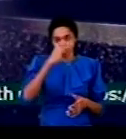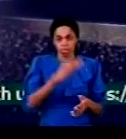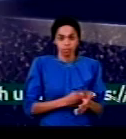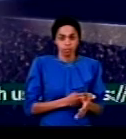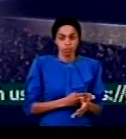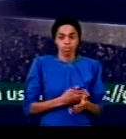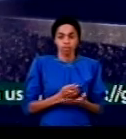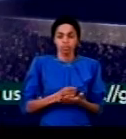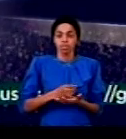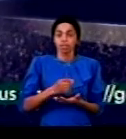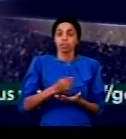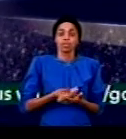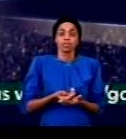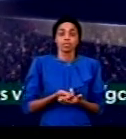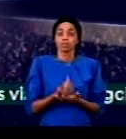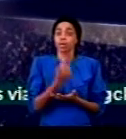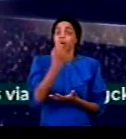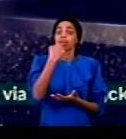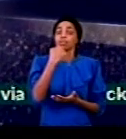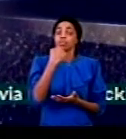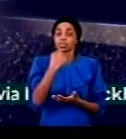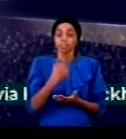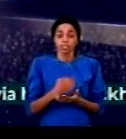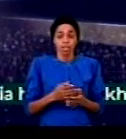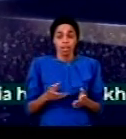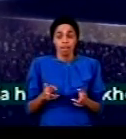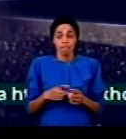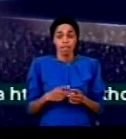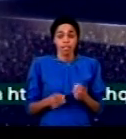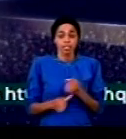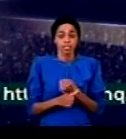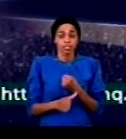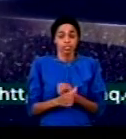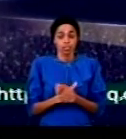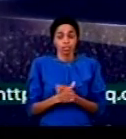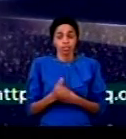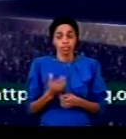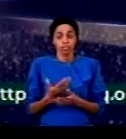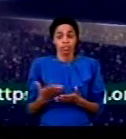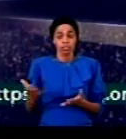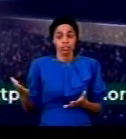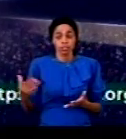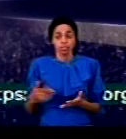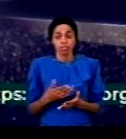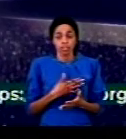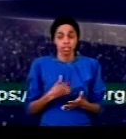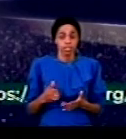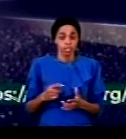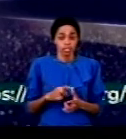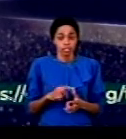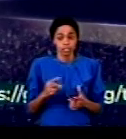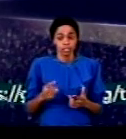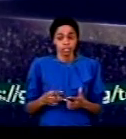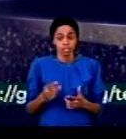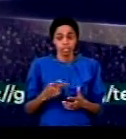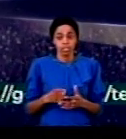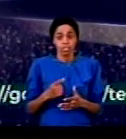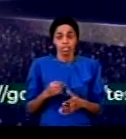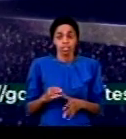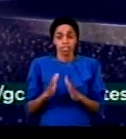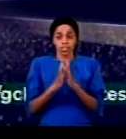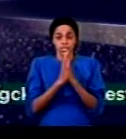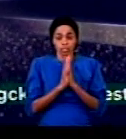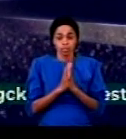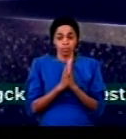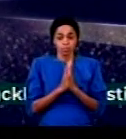they called upon God. The God of GCK showed up for the family according to his writing. The child